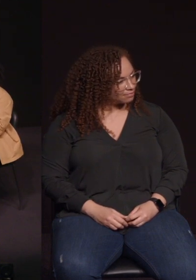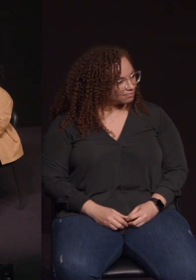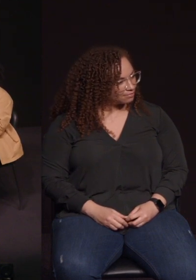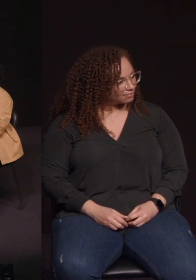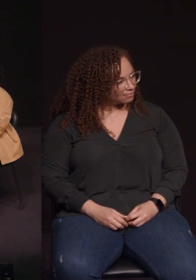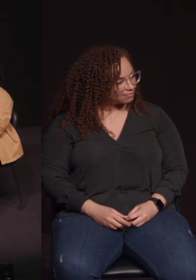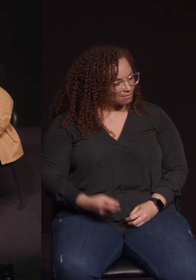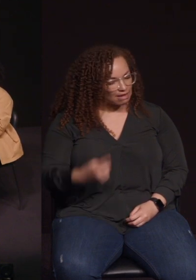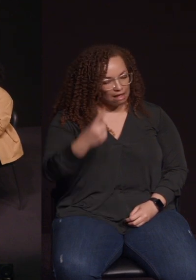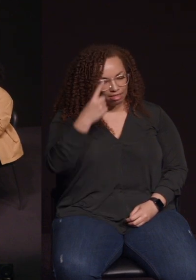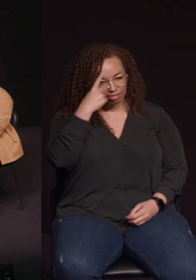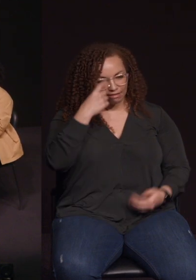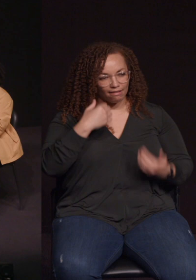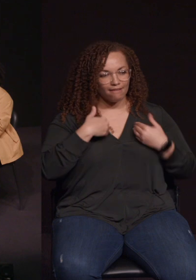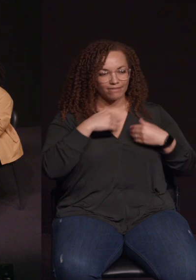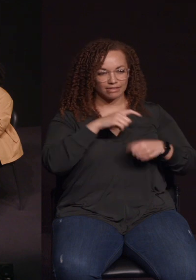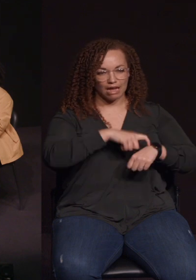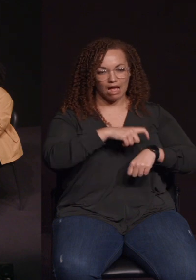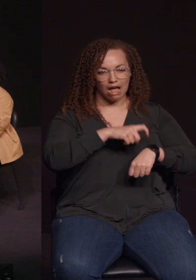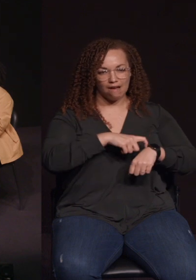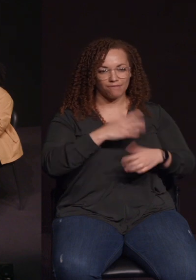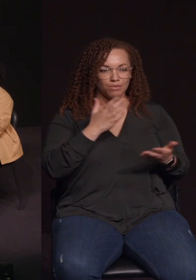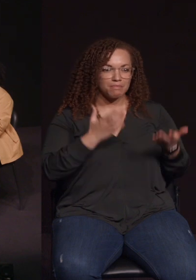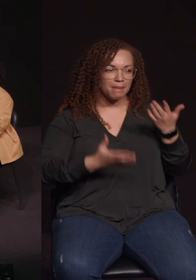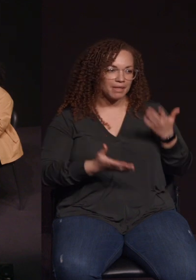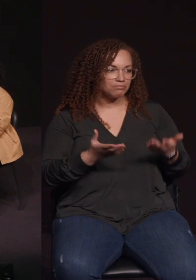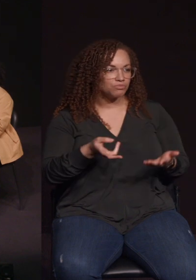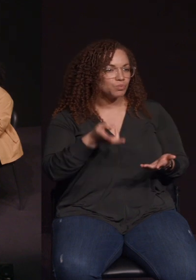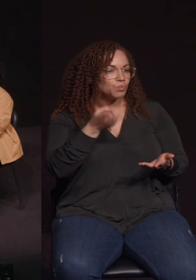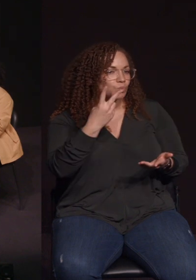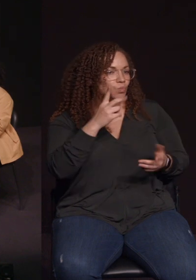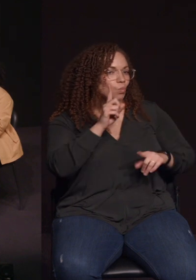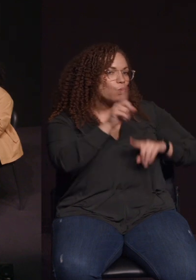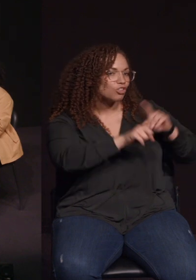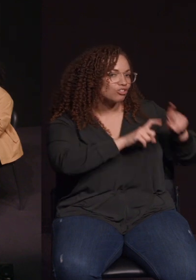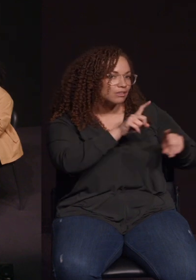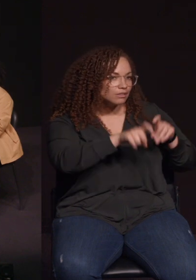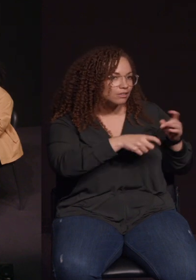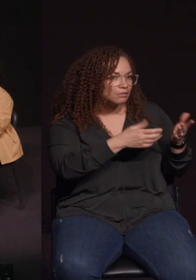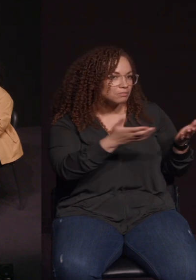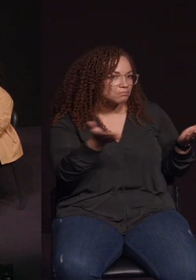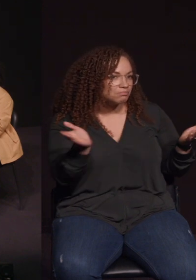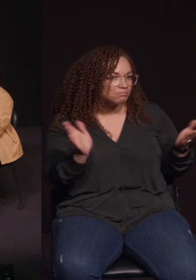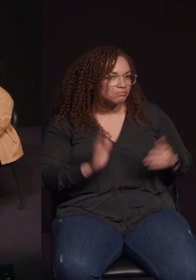I think we have time for maybe two questions.